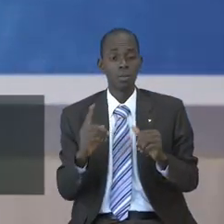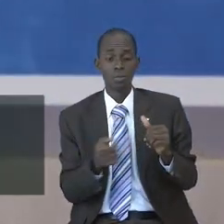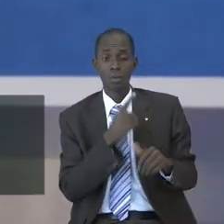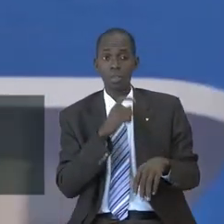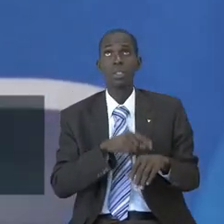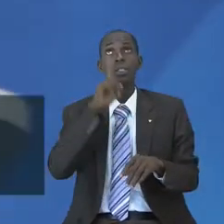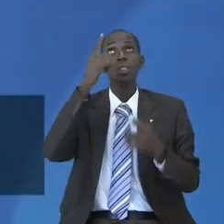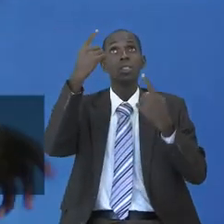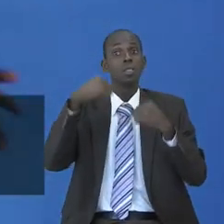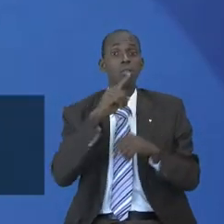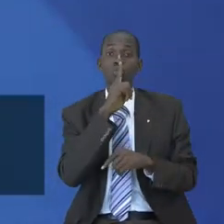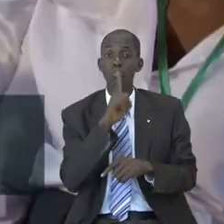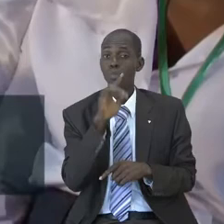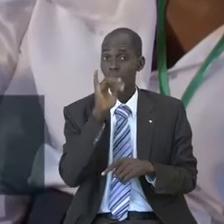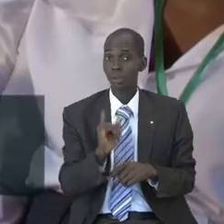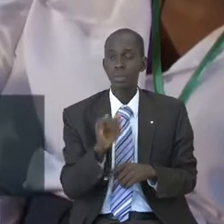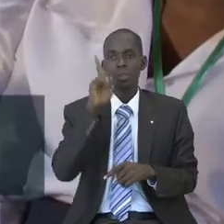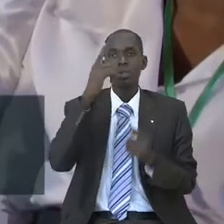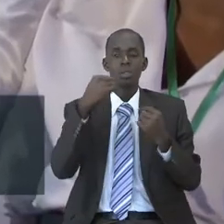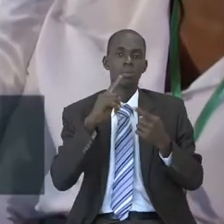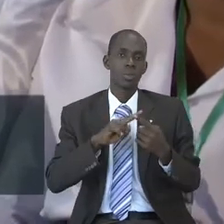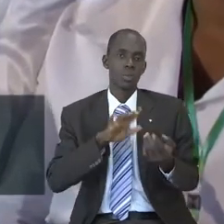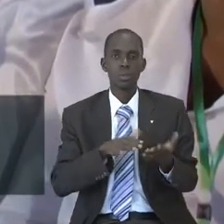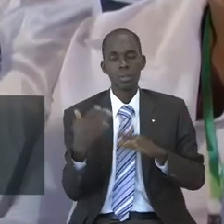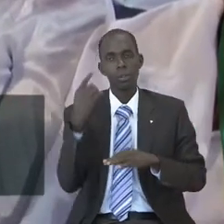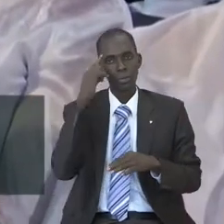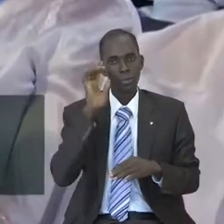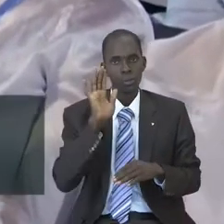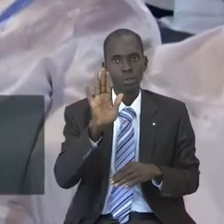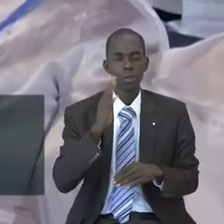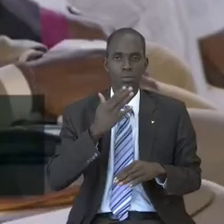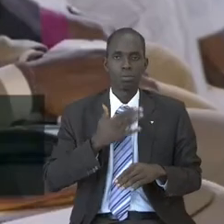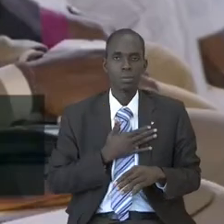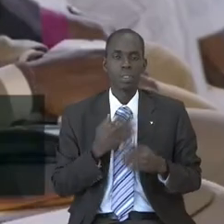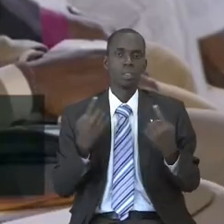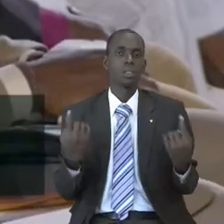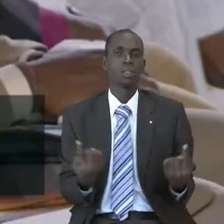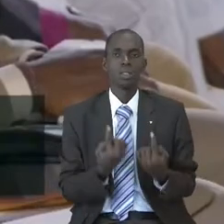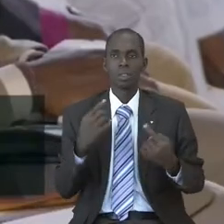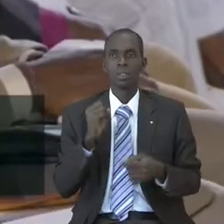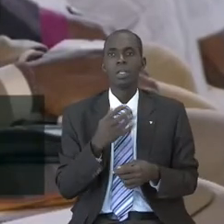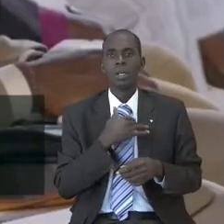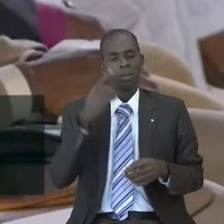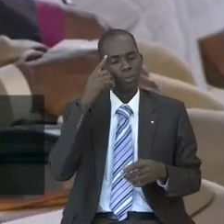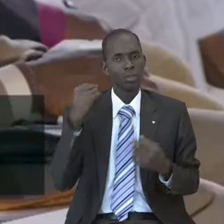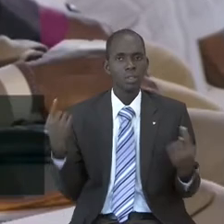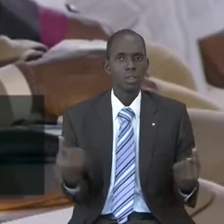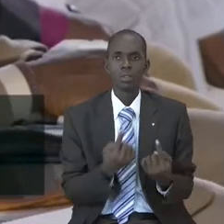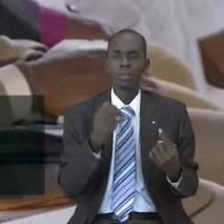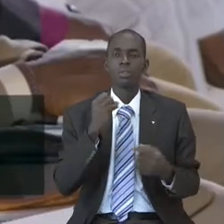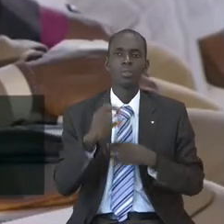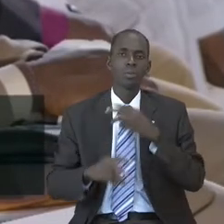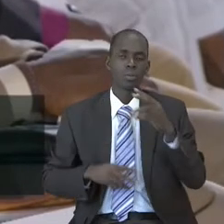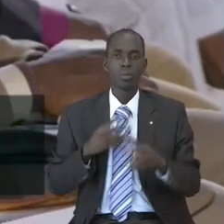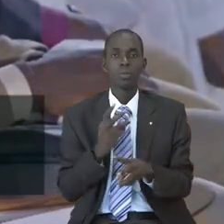came, actually, he came to die for your sin, for my sin, and for the sin of humanity. And